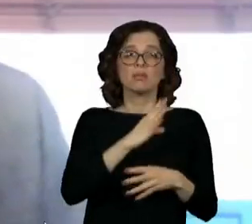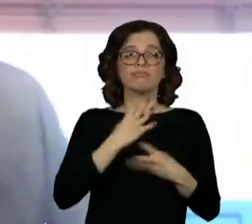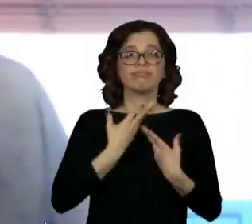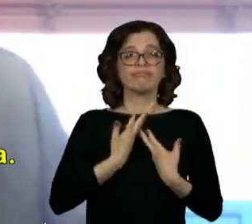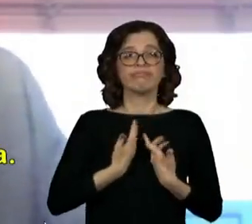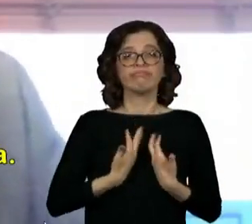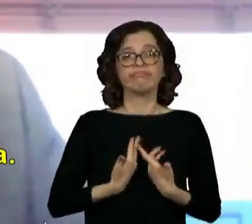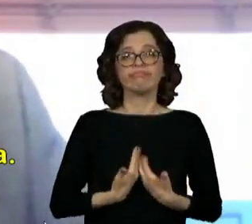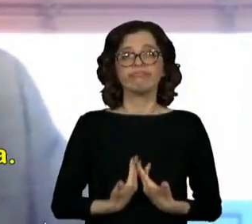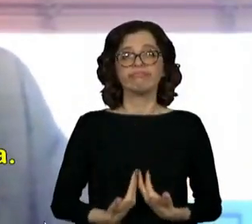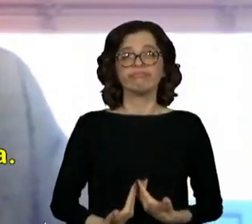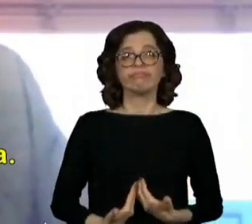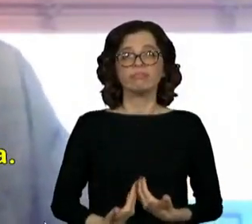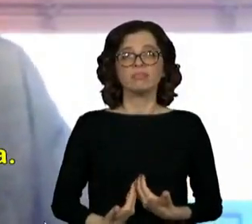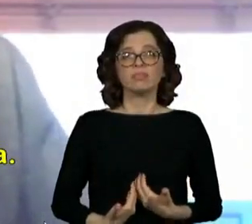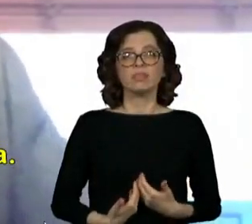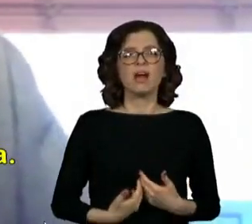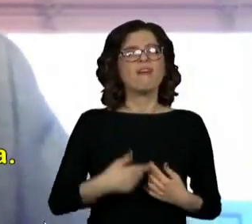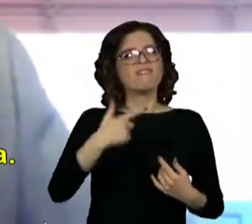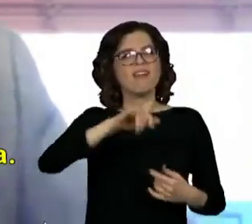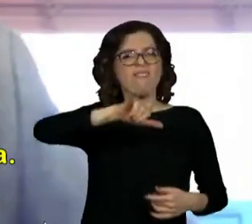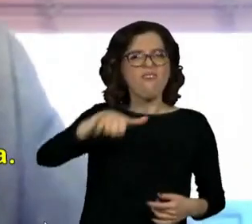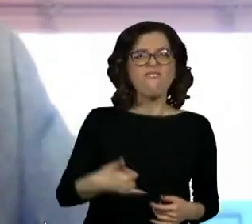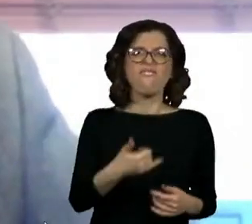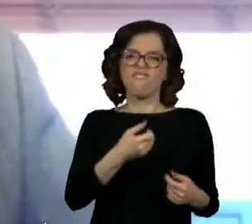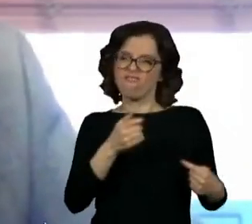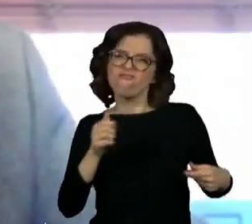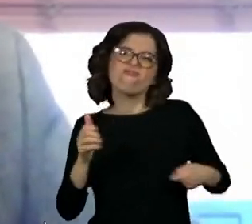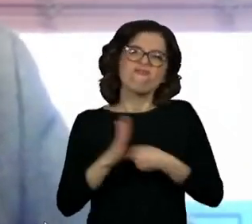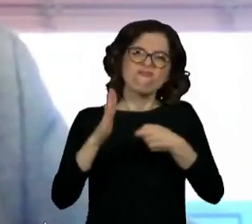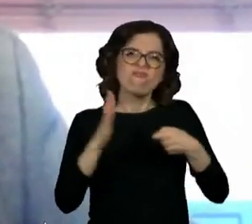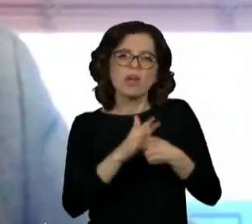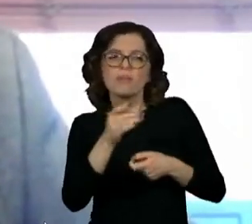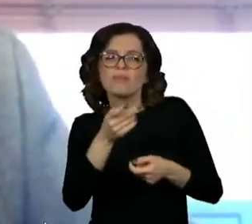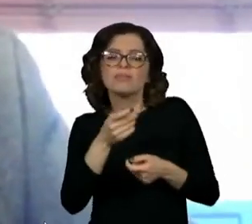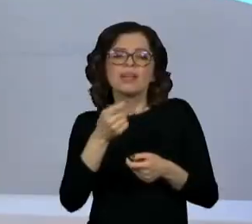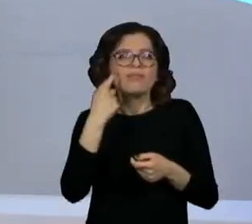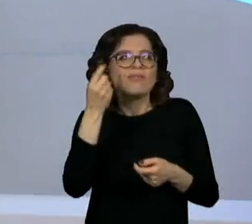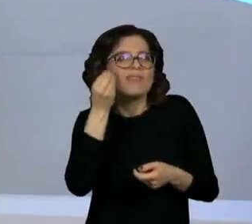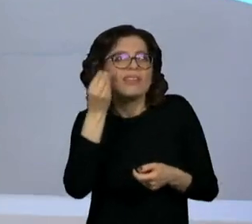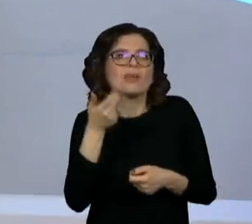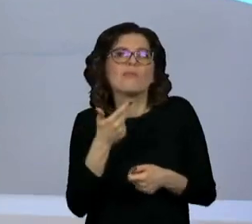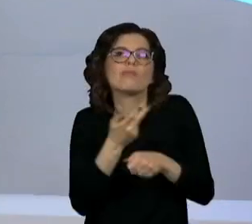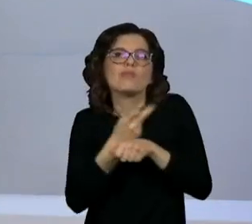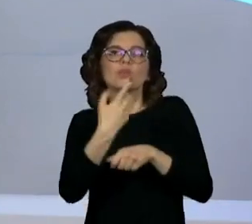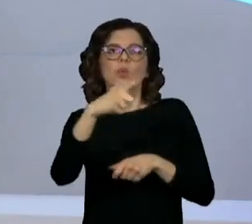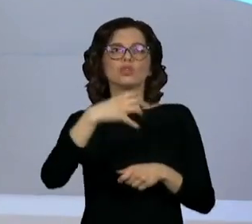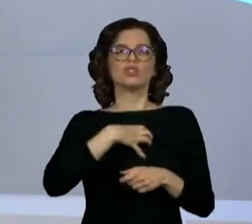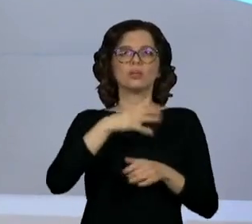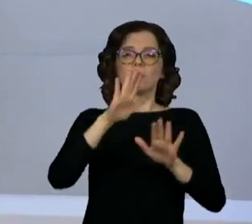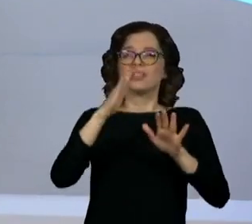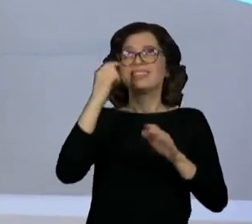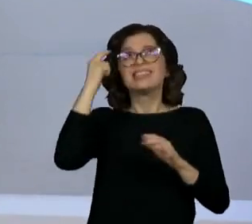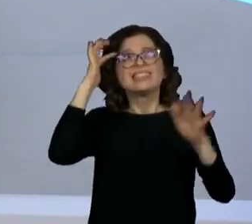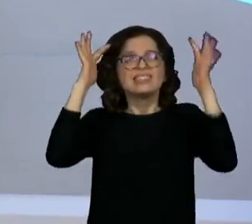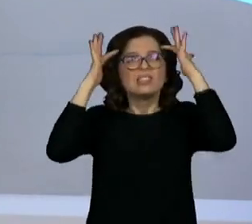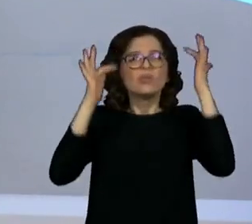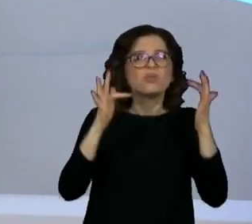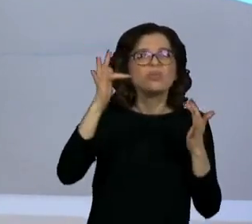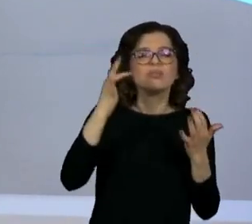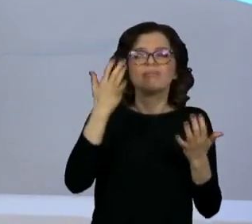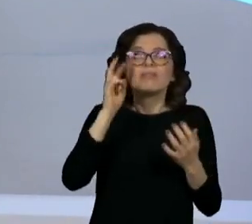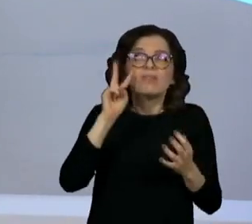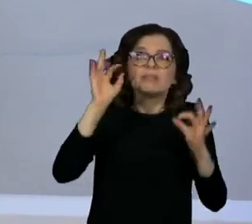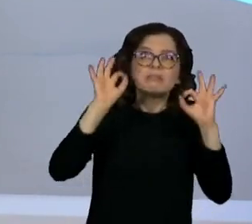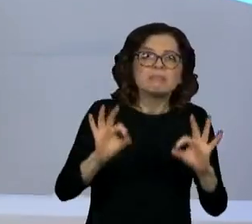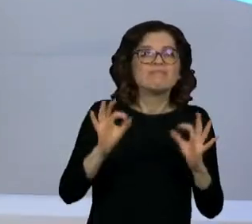disappointment, yes, they're going to turn to an outsider. Very difficult to predict who it will be. Very difficult to predict